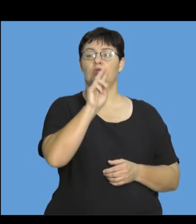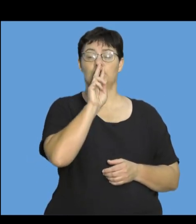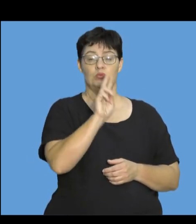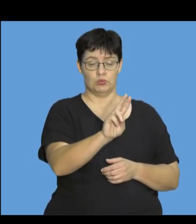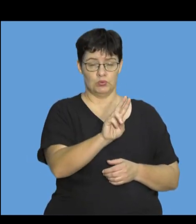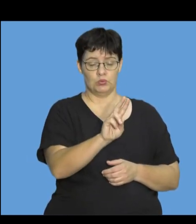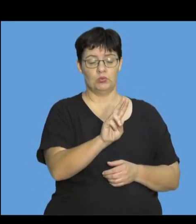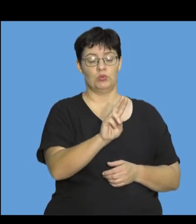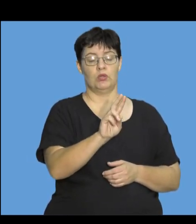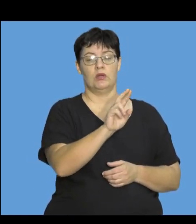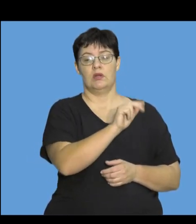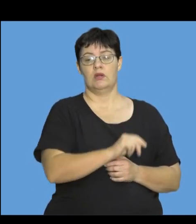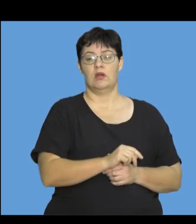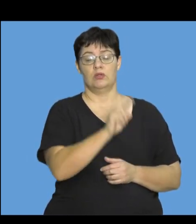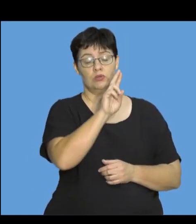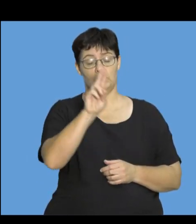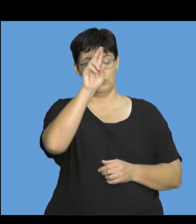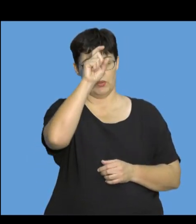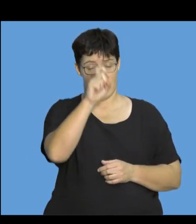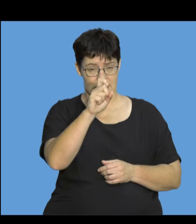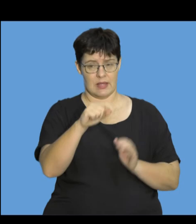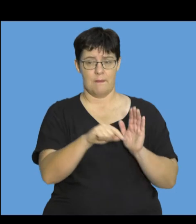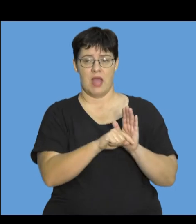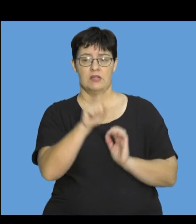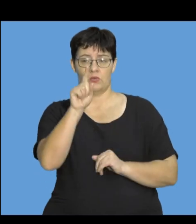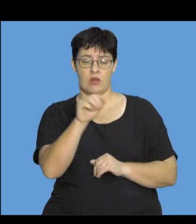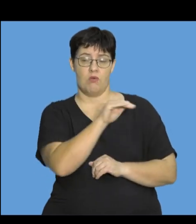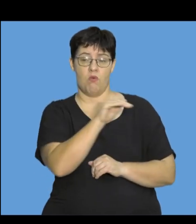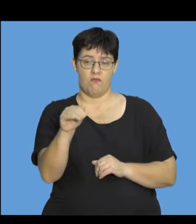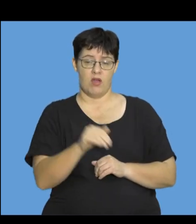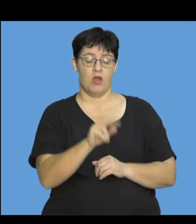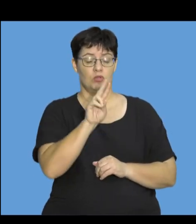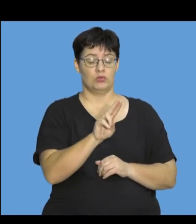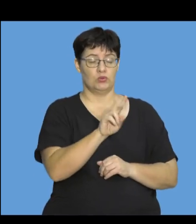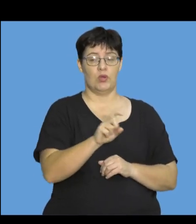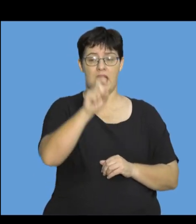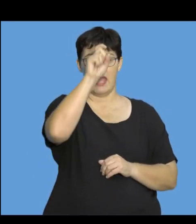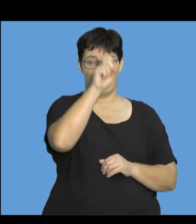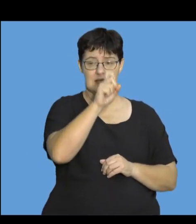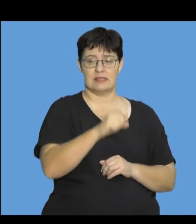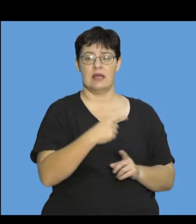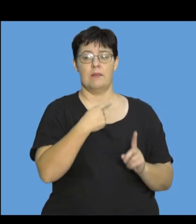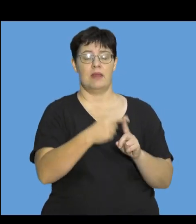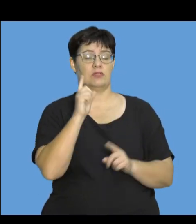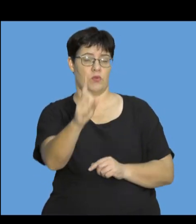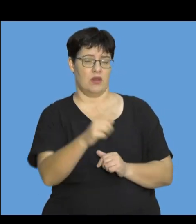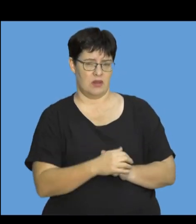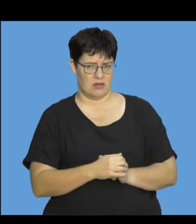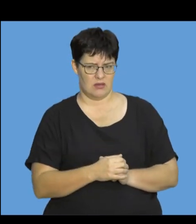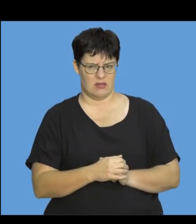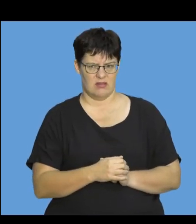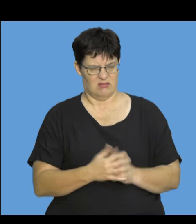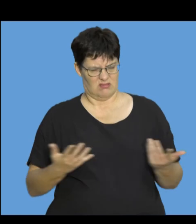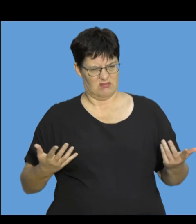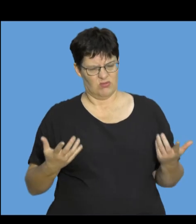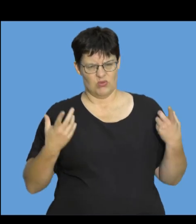2 to the exponent of 2x minus 1 all over 2 to the exponent of x plus